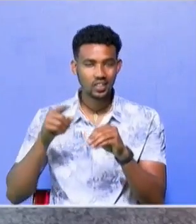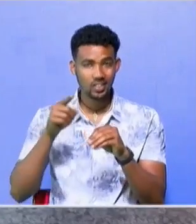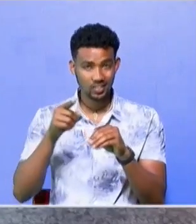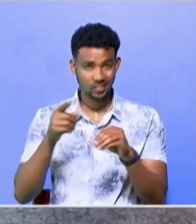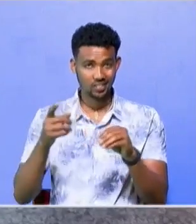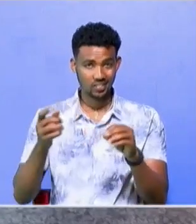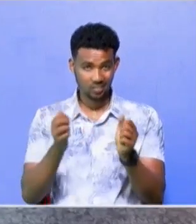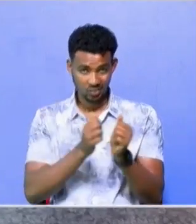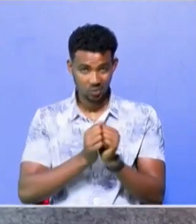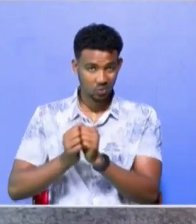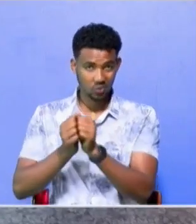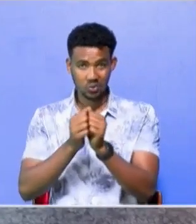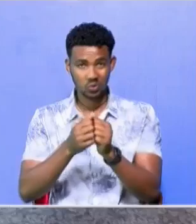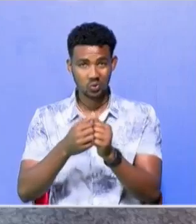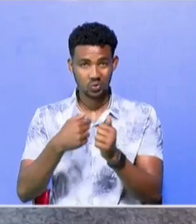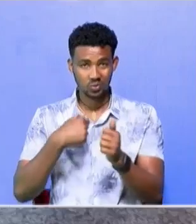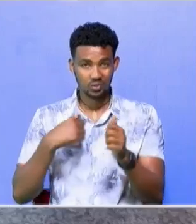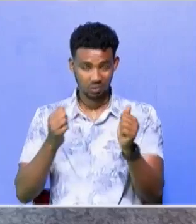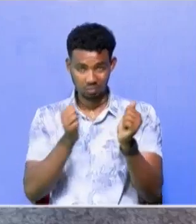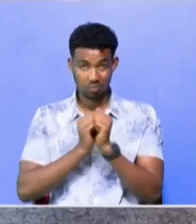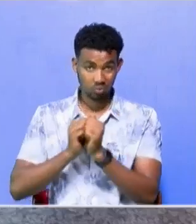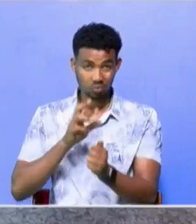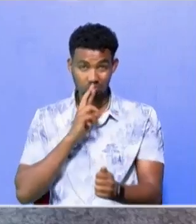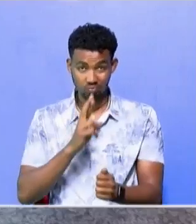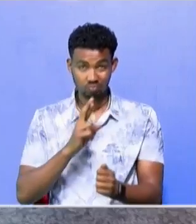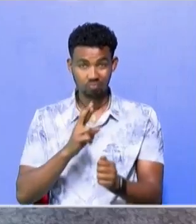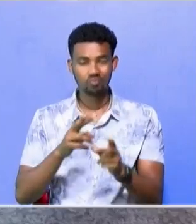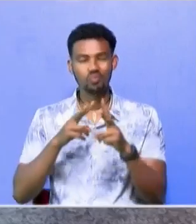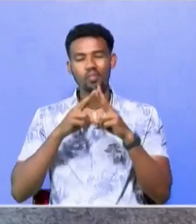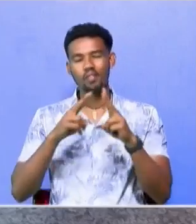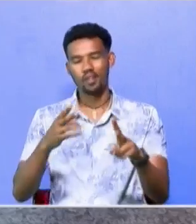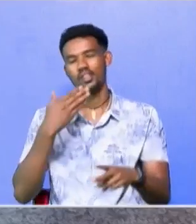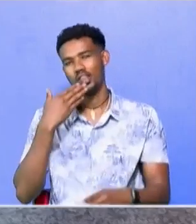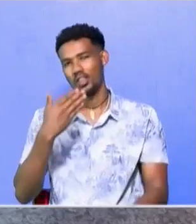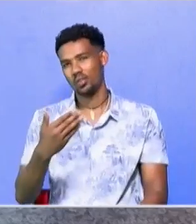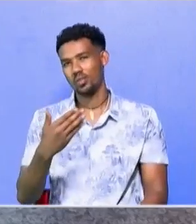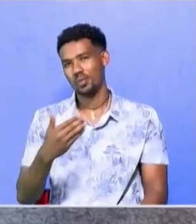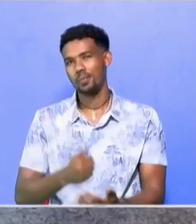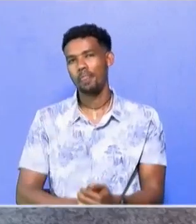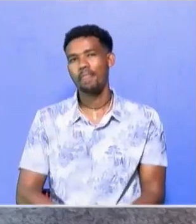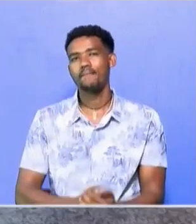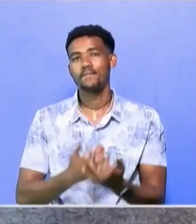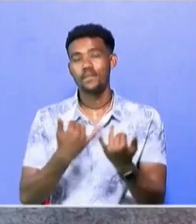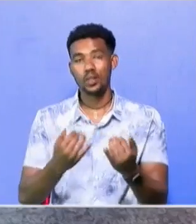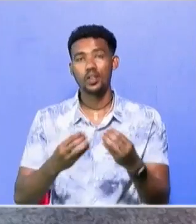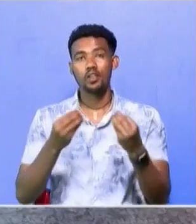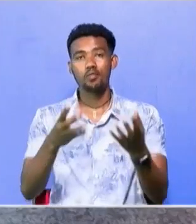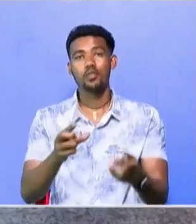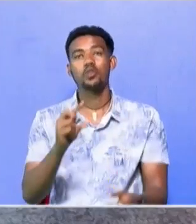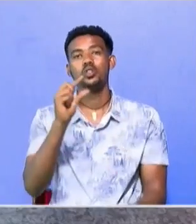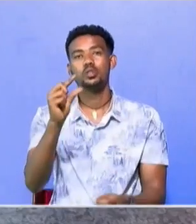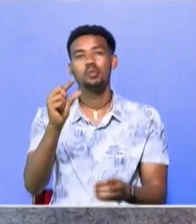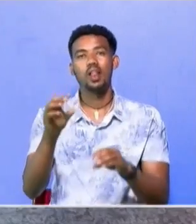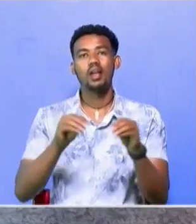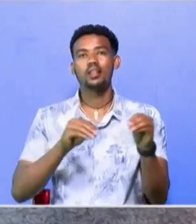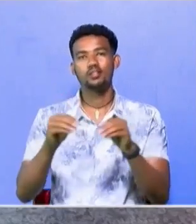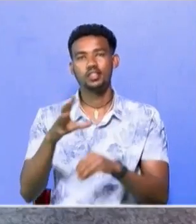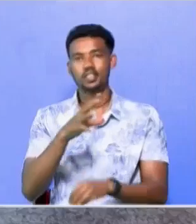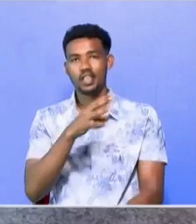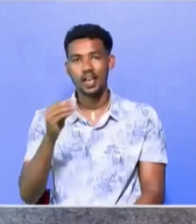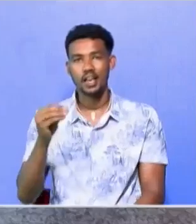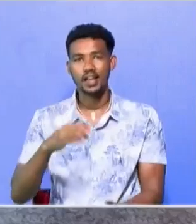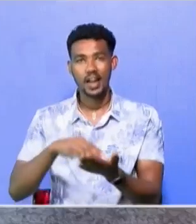are you with me? Okay, students, thank you very much. Let me give you some activities